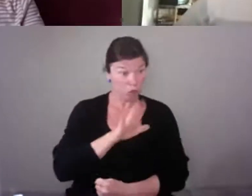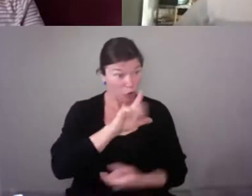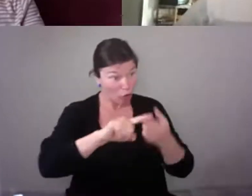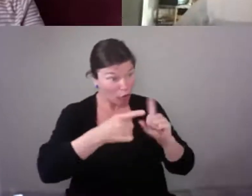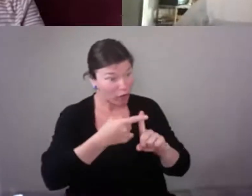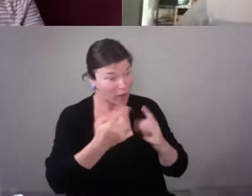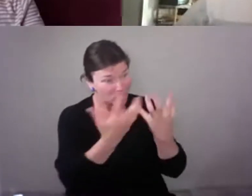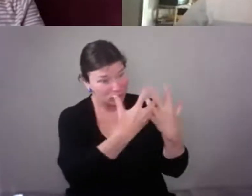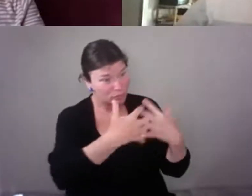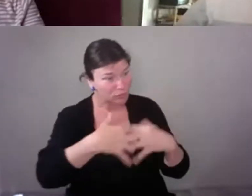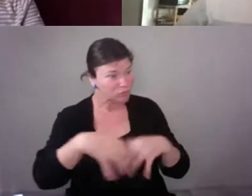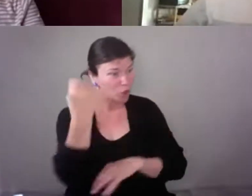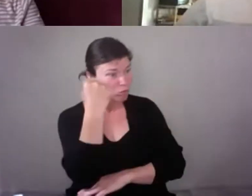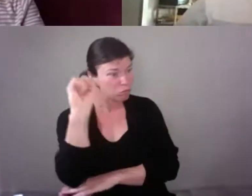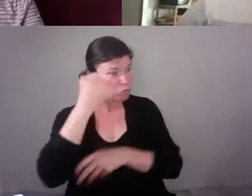Yeah,